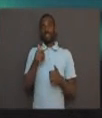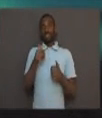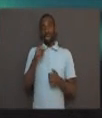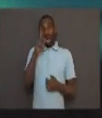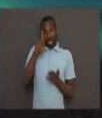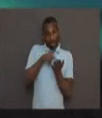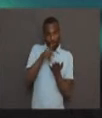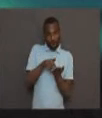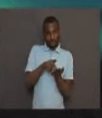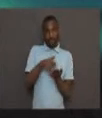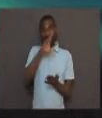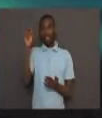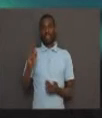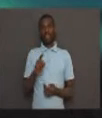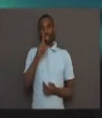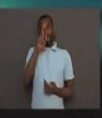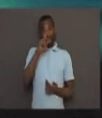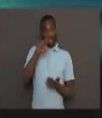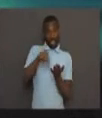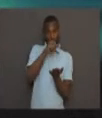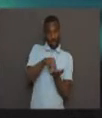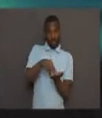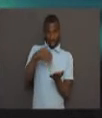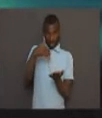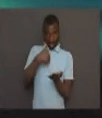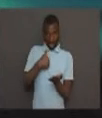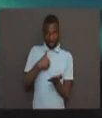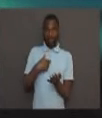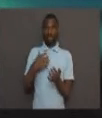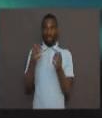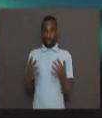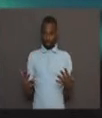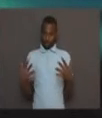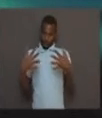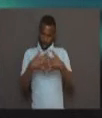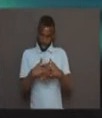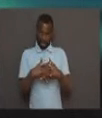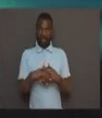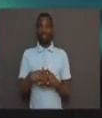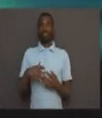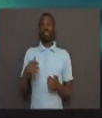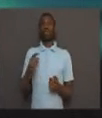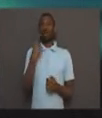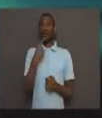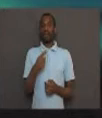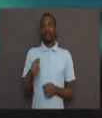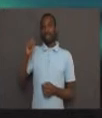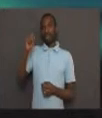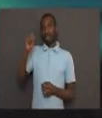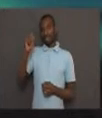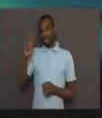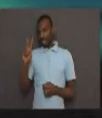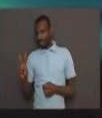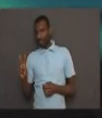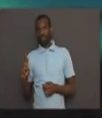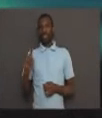has one proton and one neutron, combines with tritium,